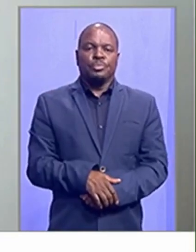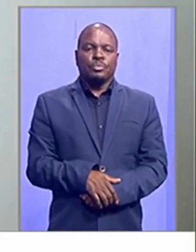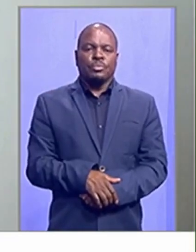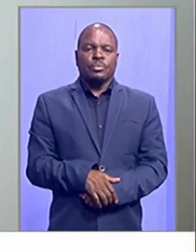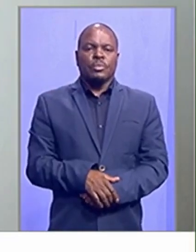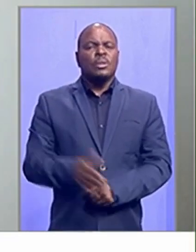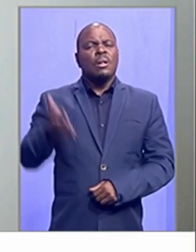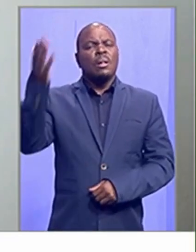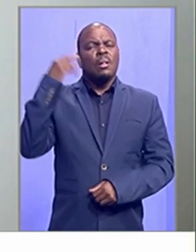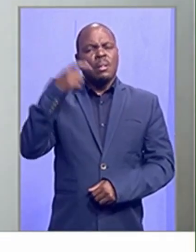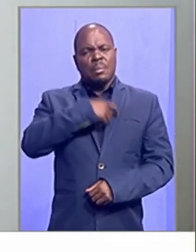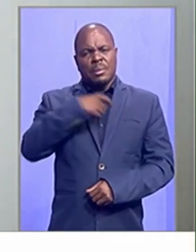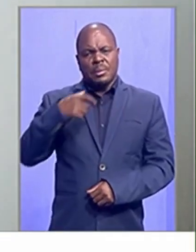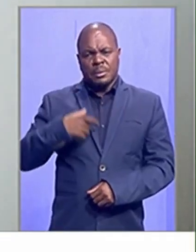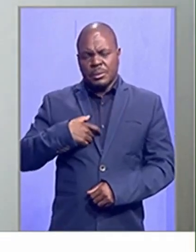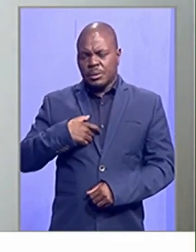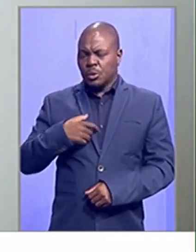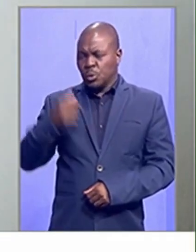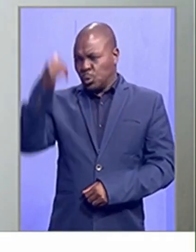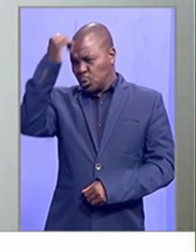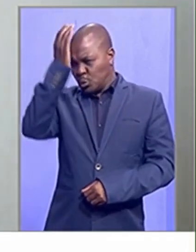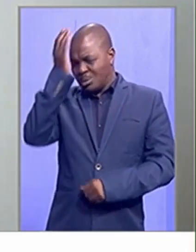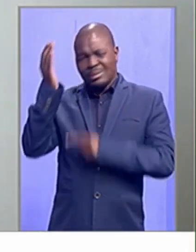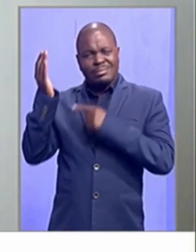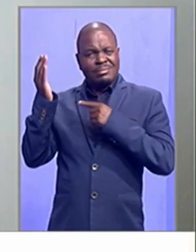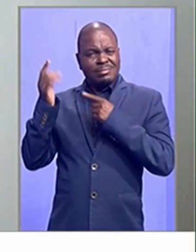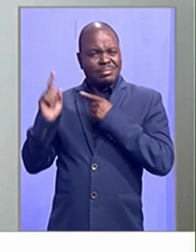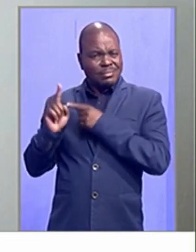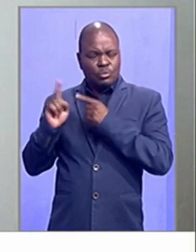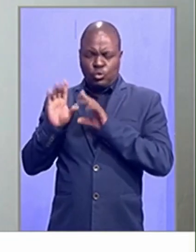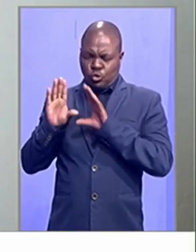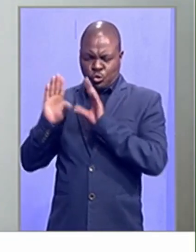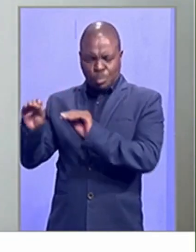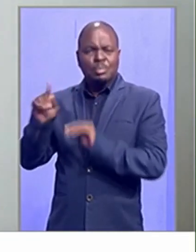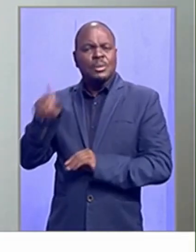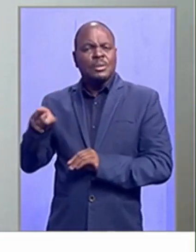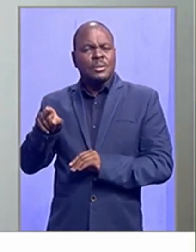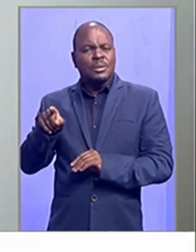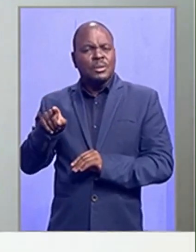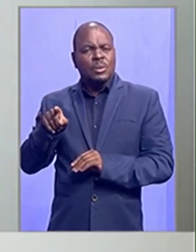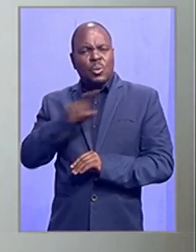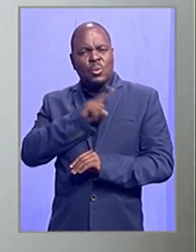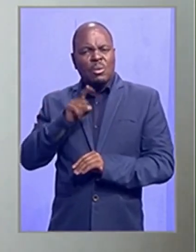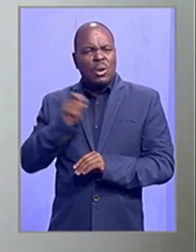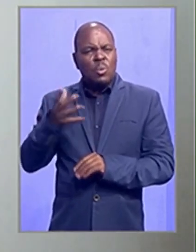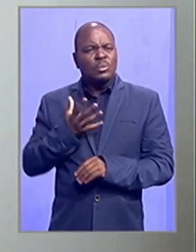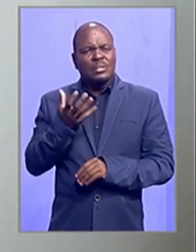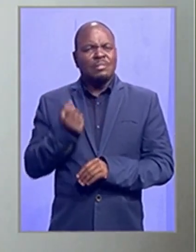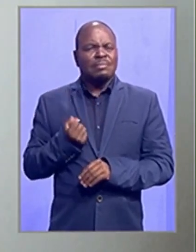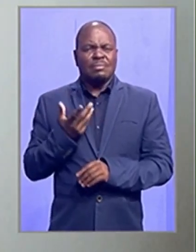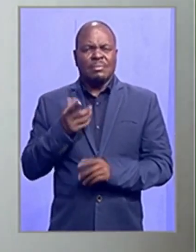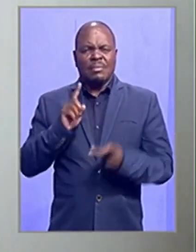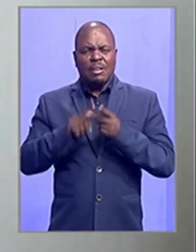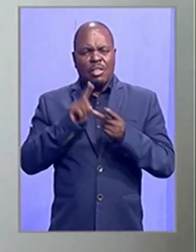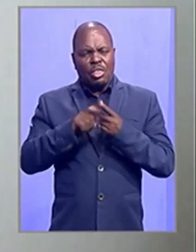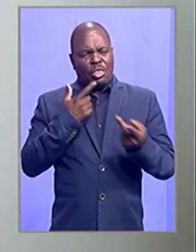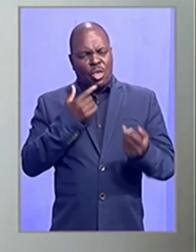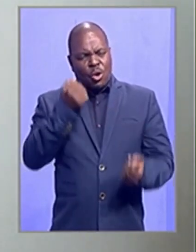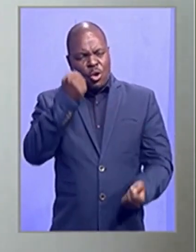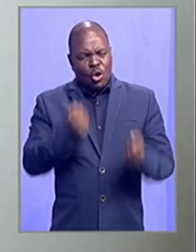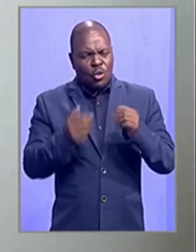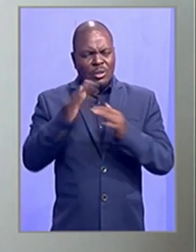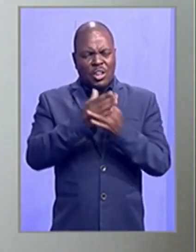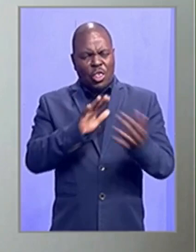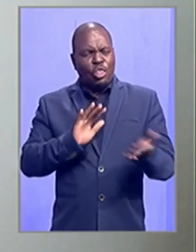Former President Jacob Zuma must be stopped with his selfish and destructive court